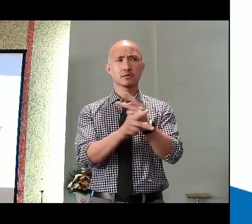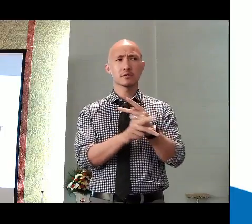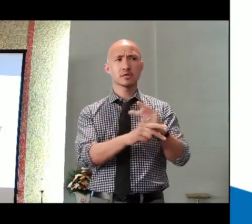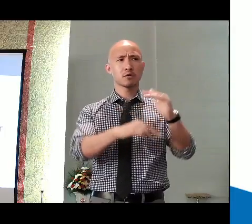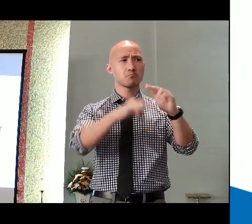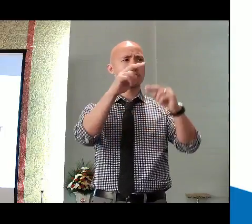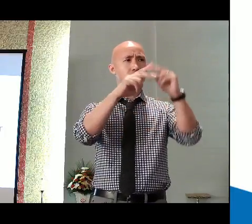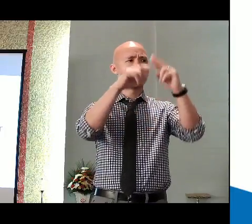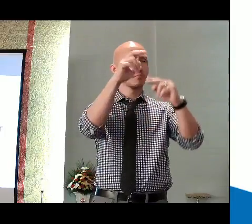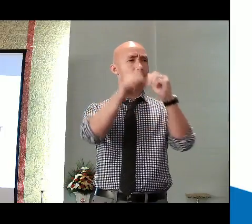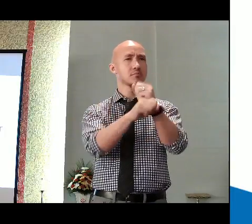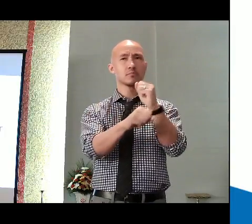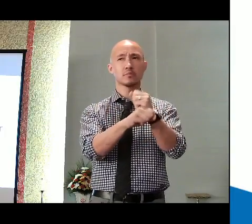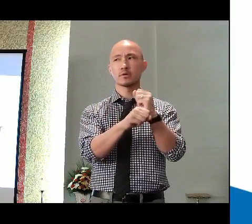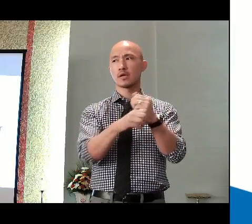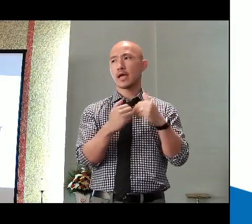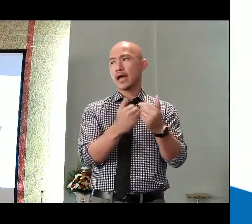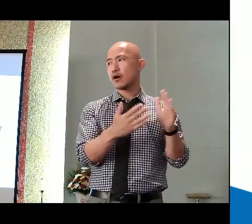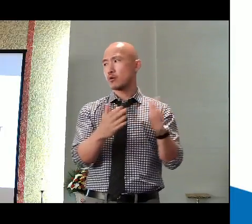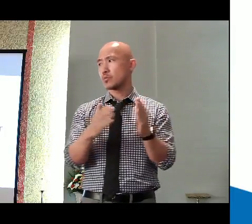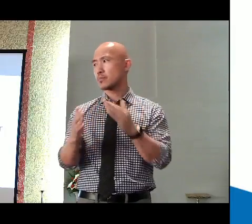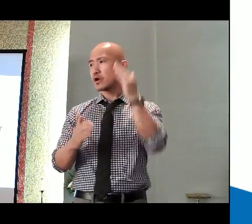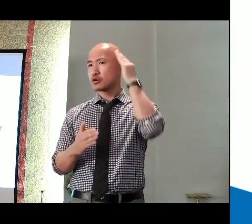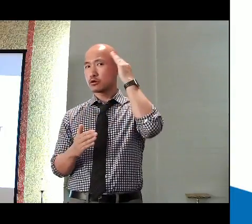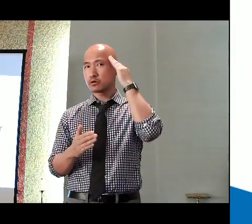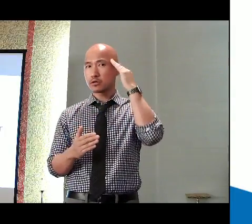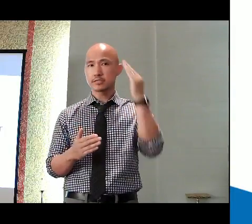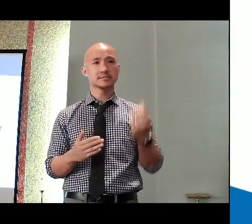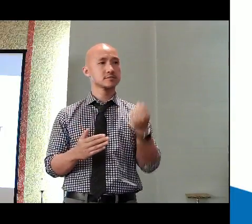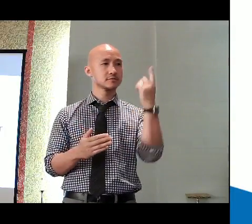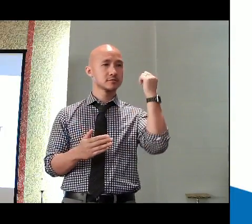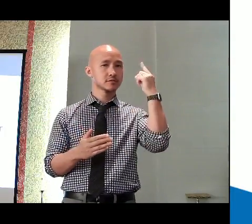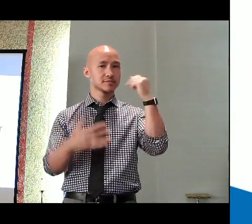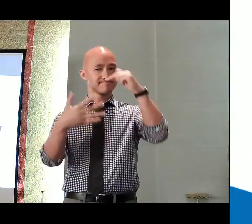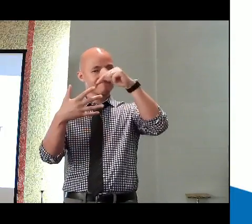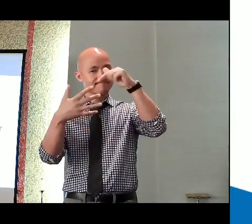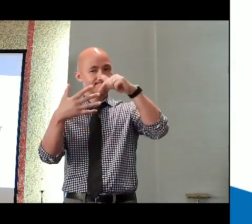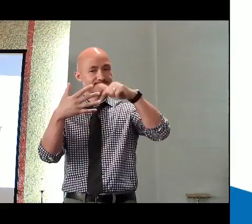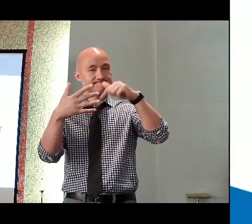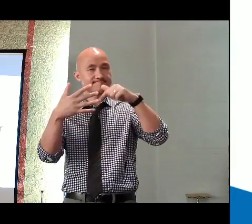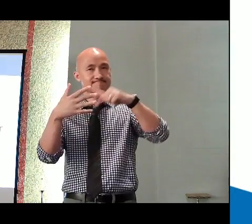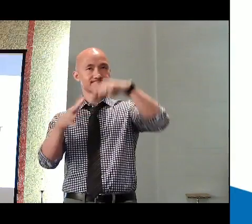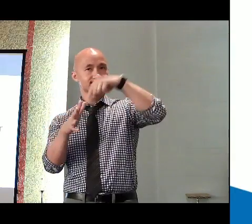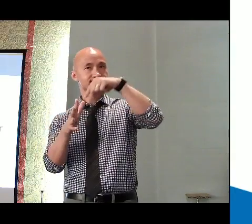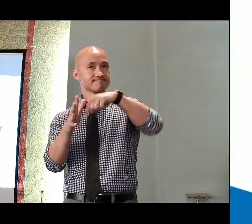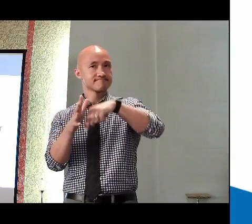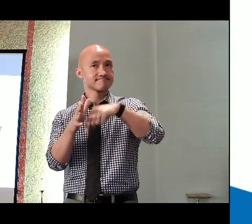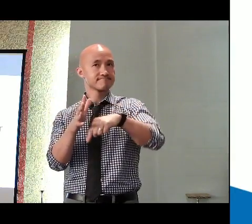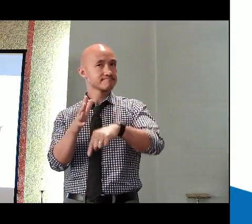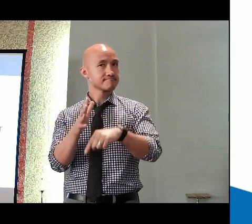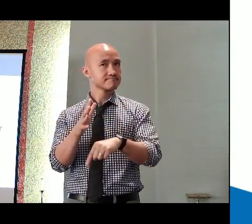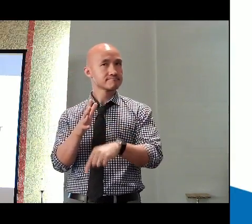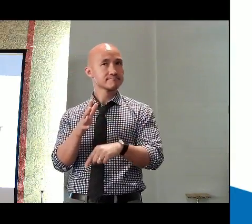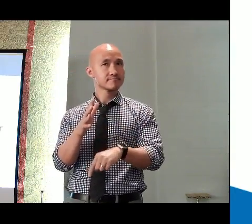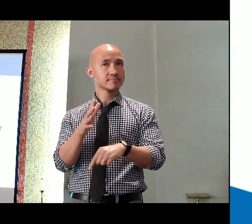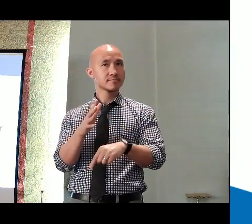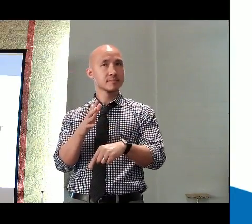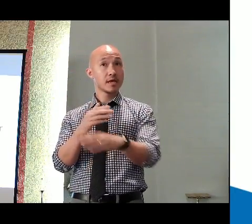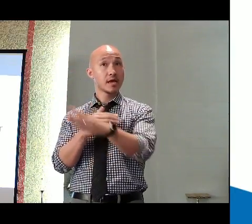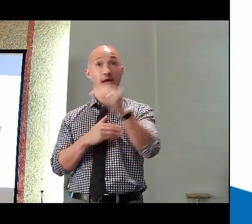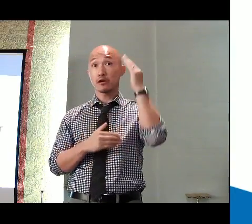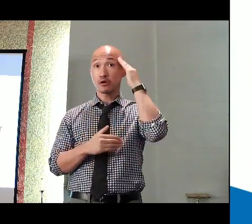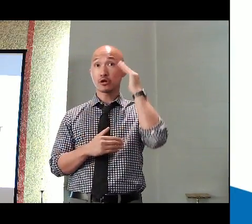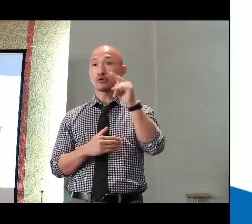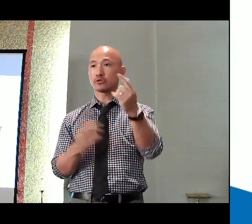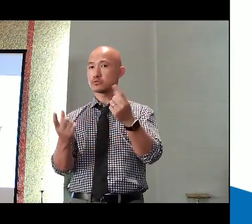trying to make sure you're prepared to know, to understand what your responsibilities are as the CEO, and making sure that you execute